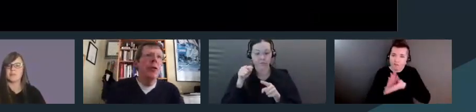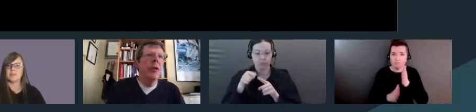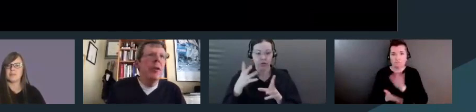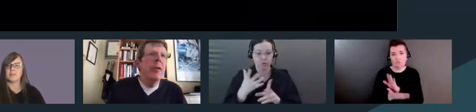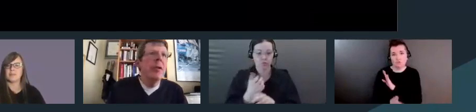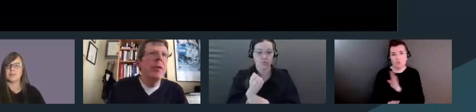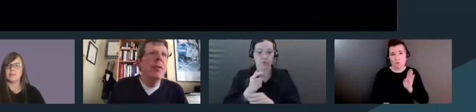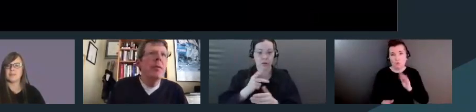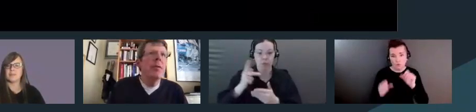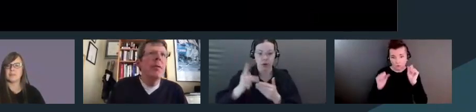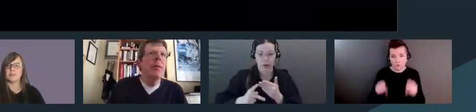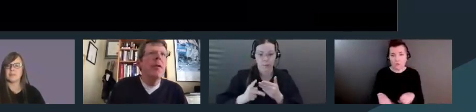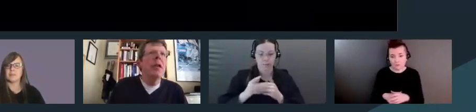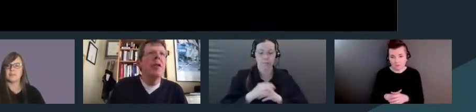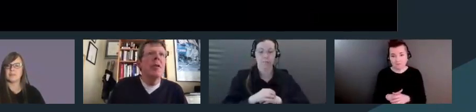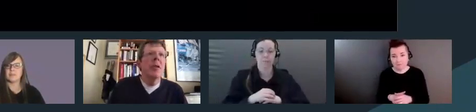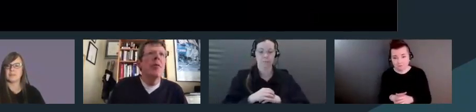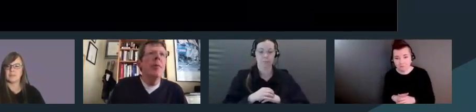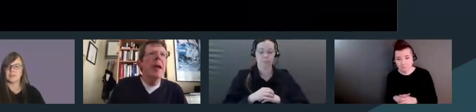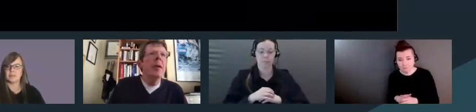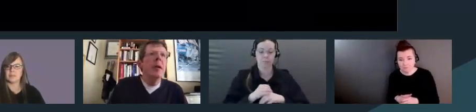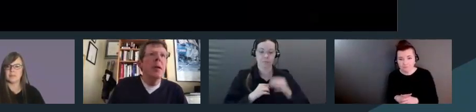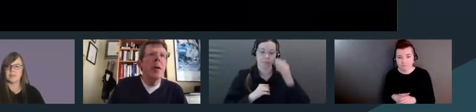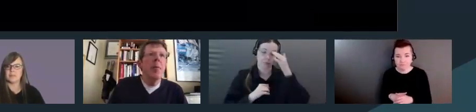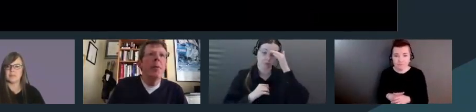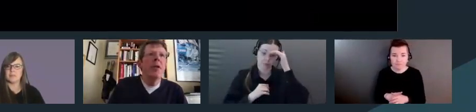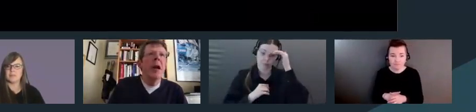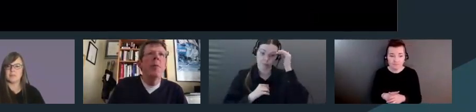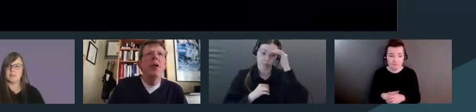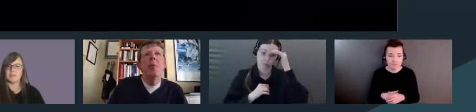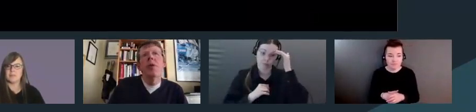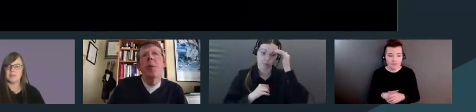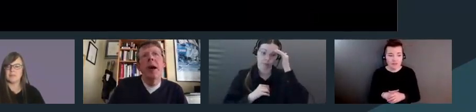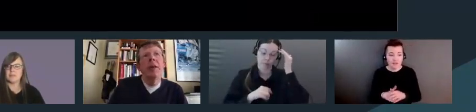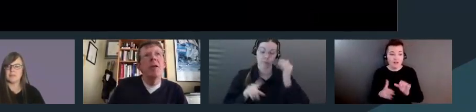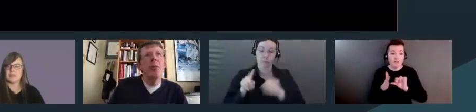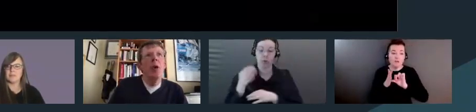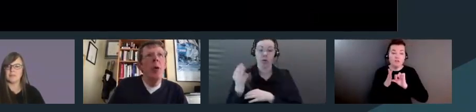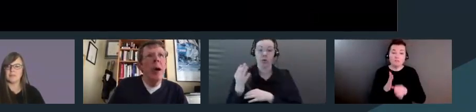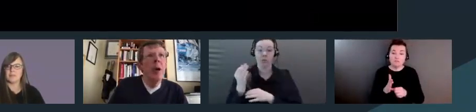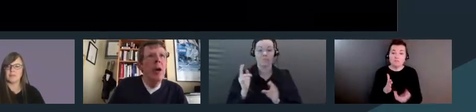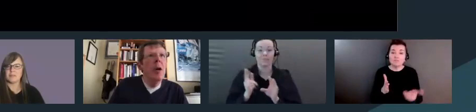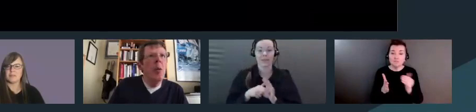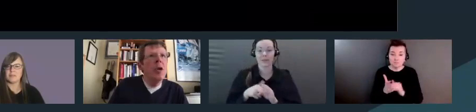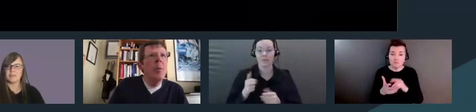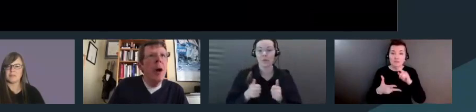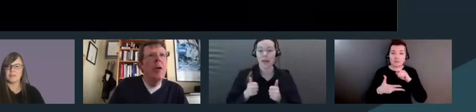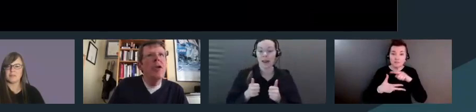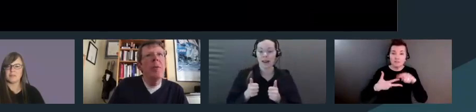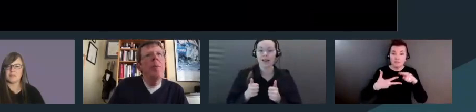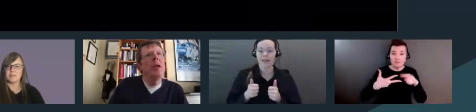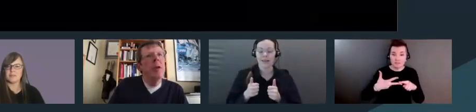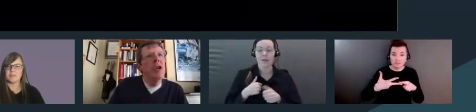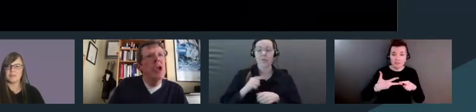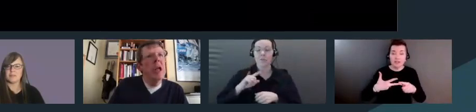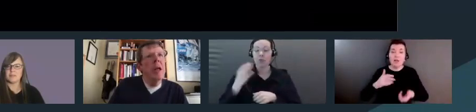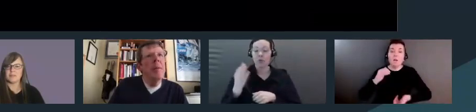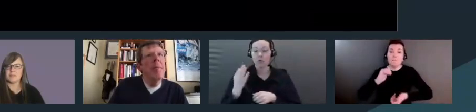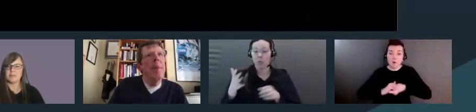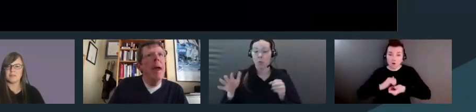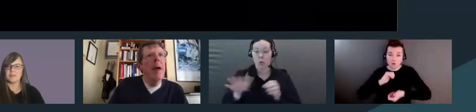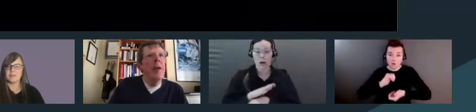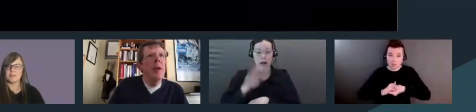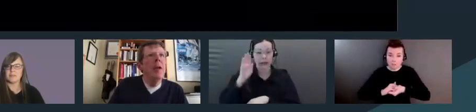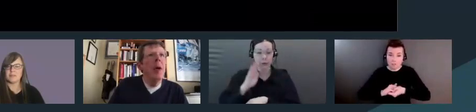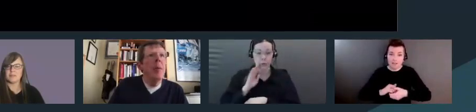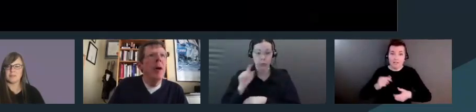just to refer to the three main design principles behind this program was the partnership between the